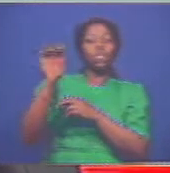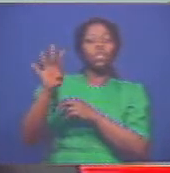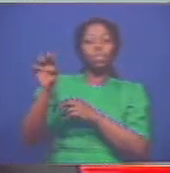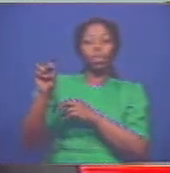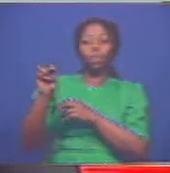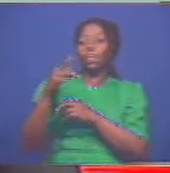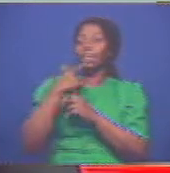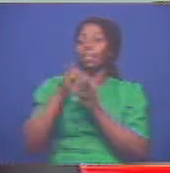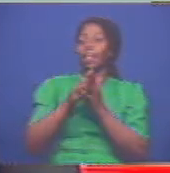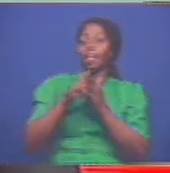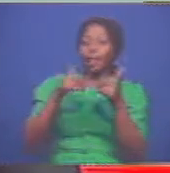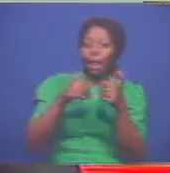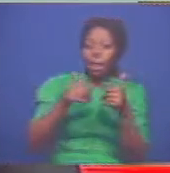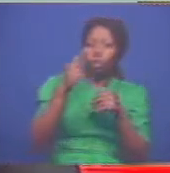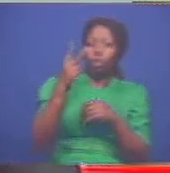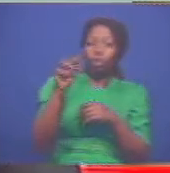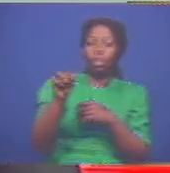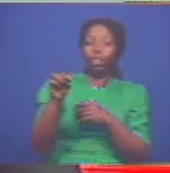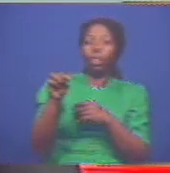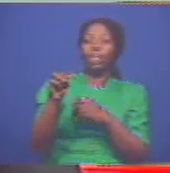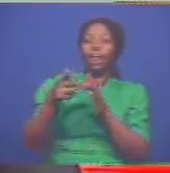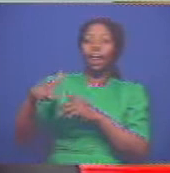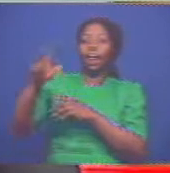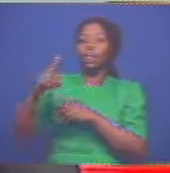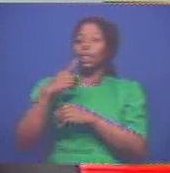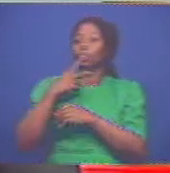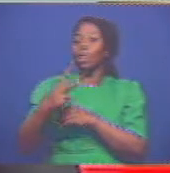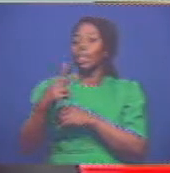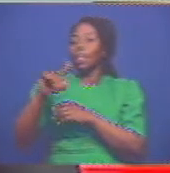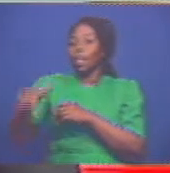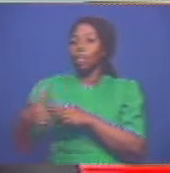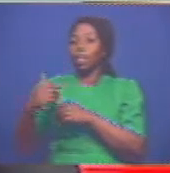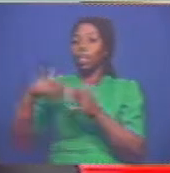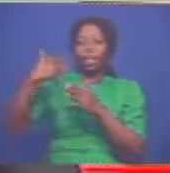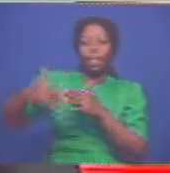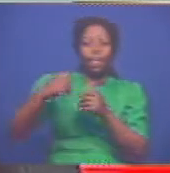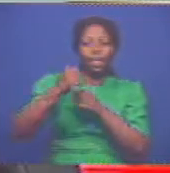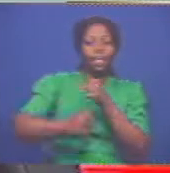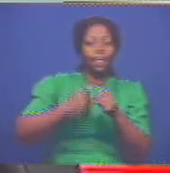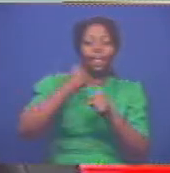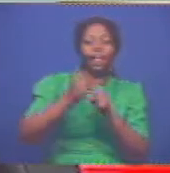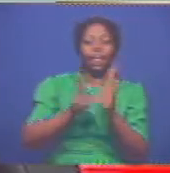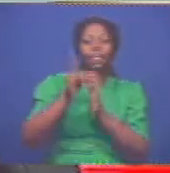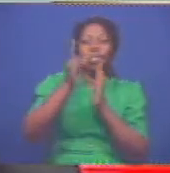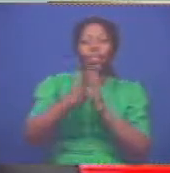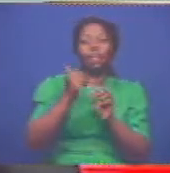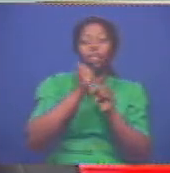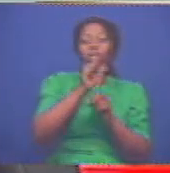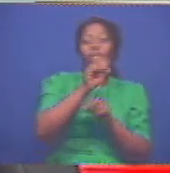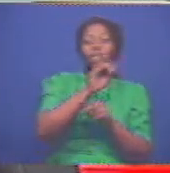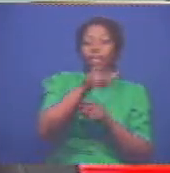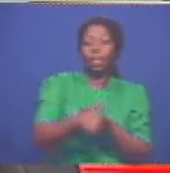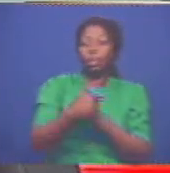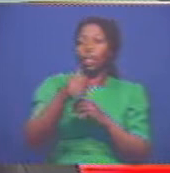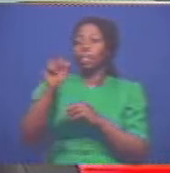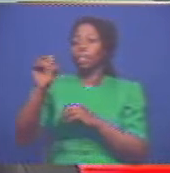say the shortage is 2 million, increasing at 200,000 every year. Mm-hmm. Developers do 50,000, and 50,000 are